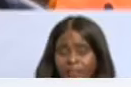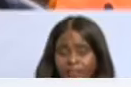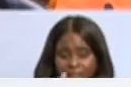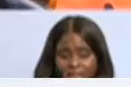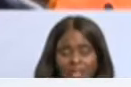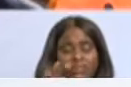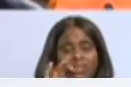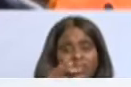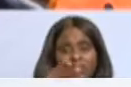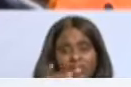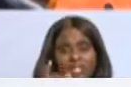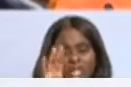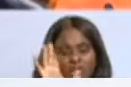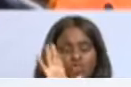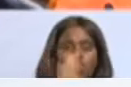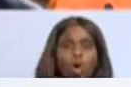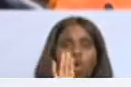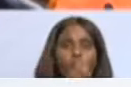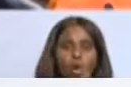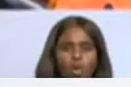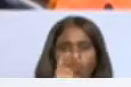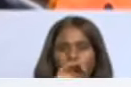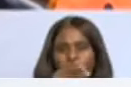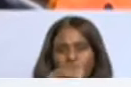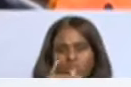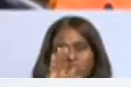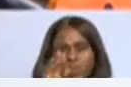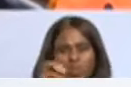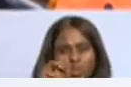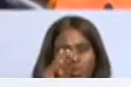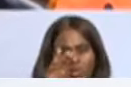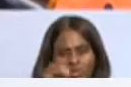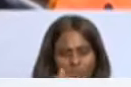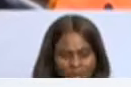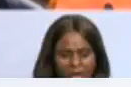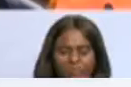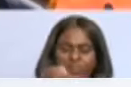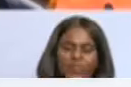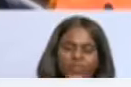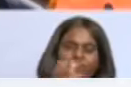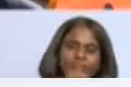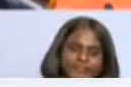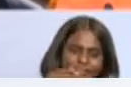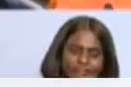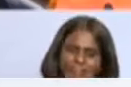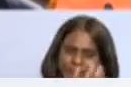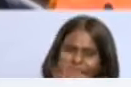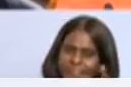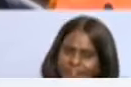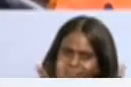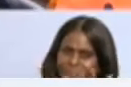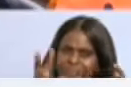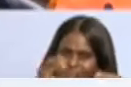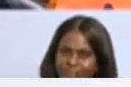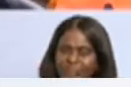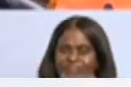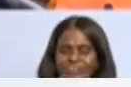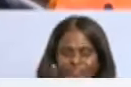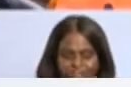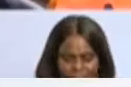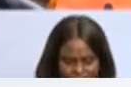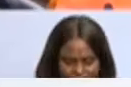Chibombo have continued to attract a number of investments aimed at value addition. We